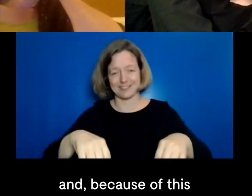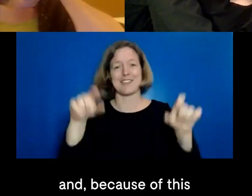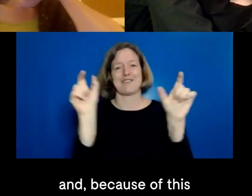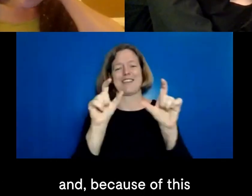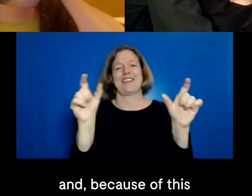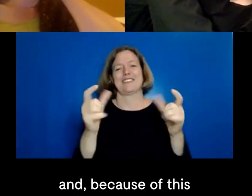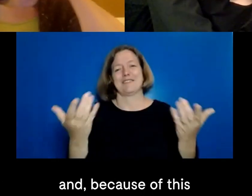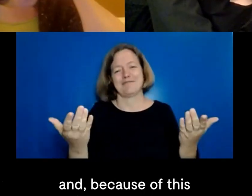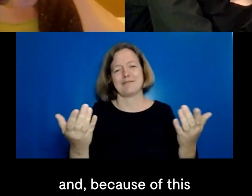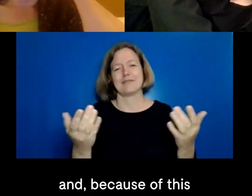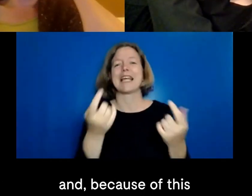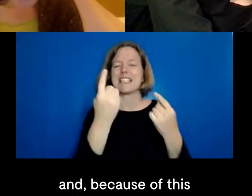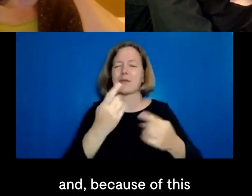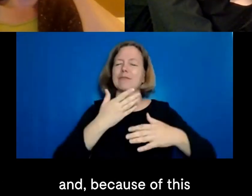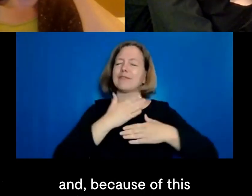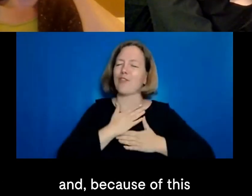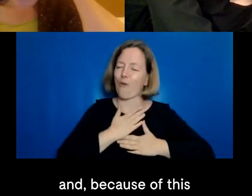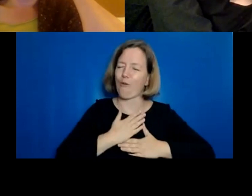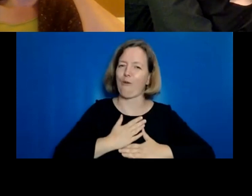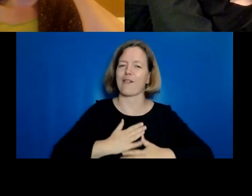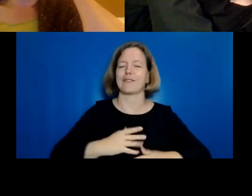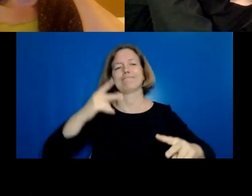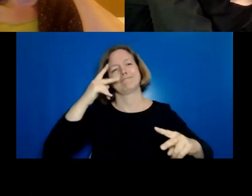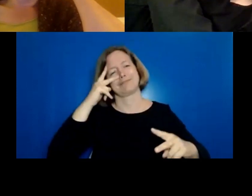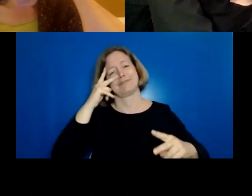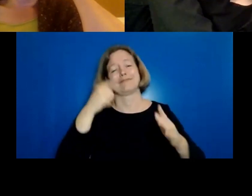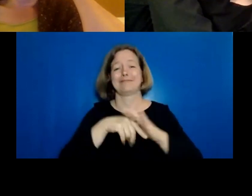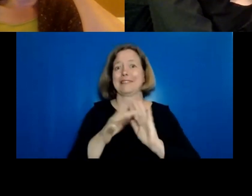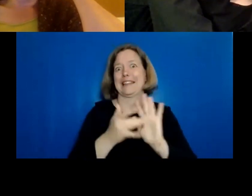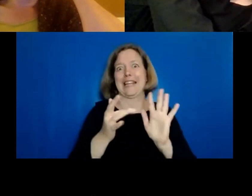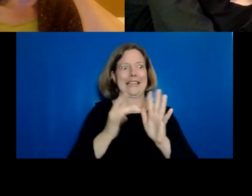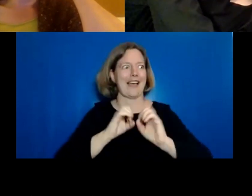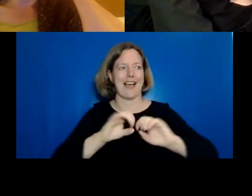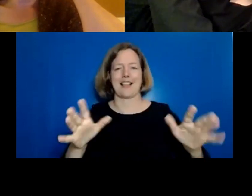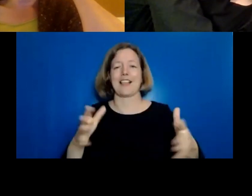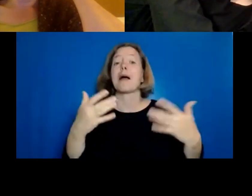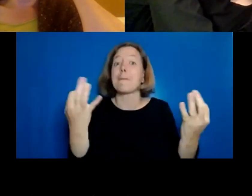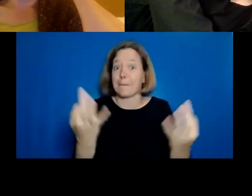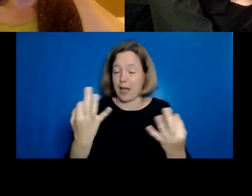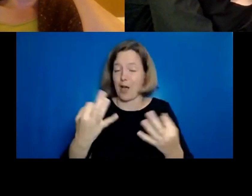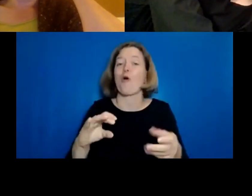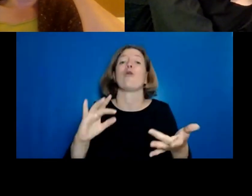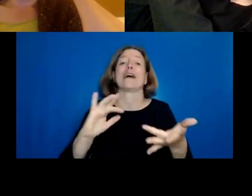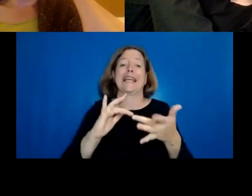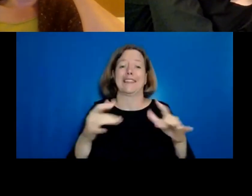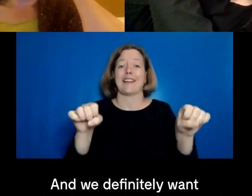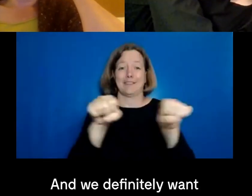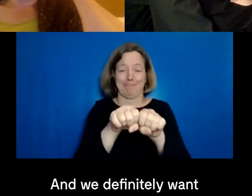because it's this digital world here where you have internet access.